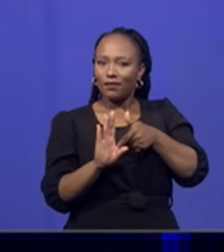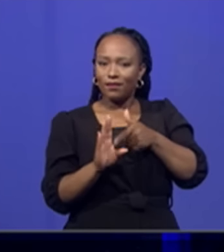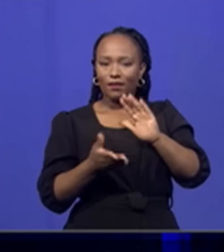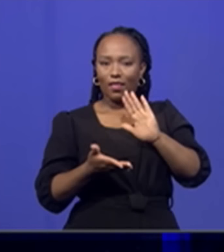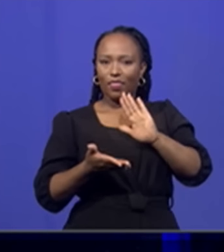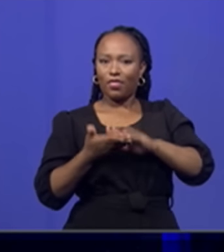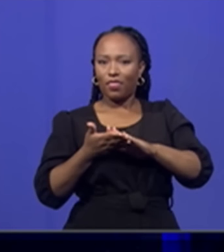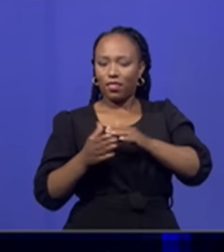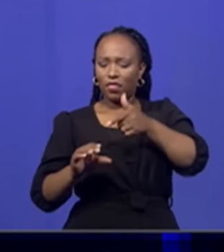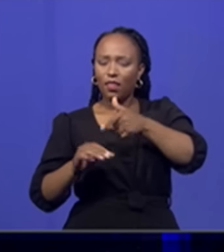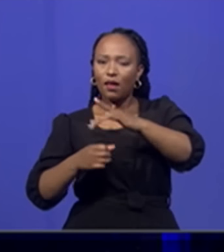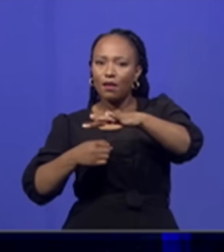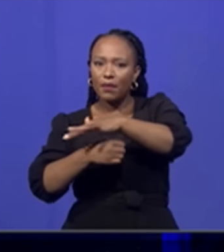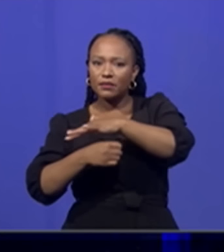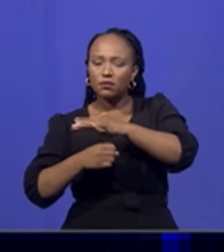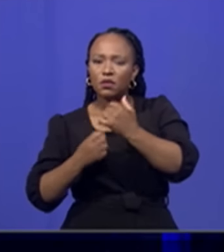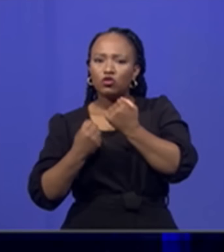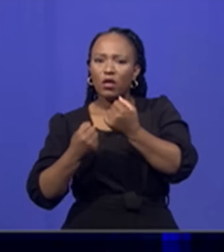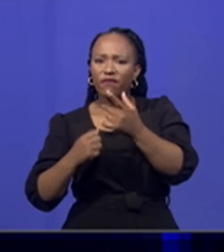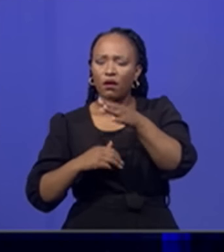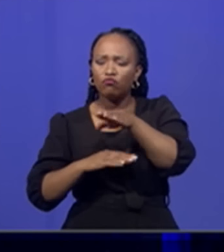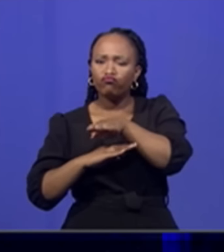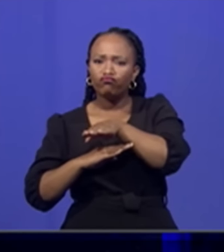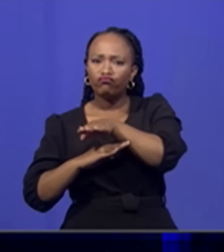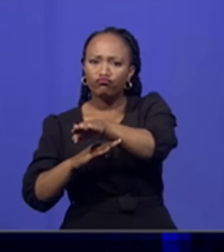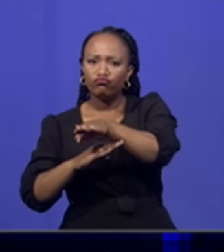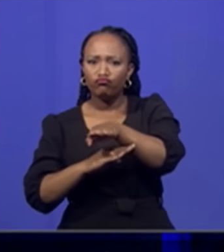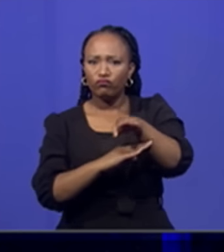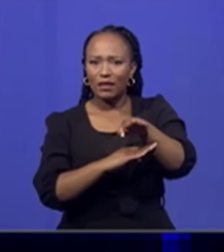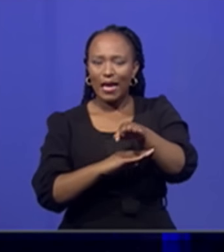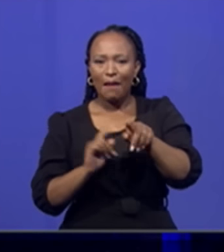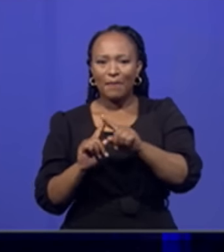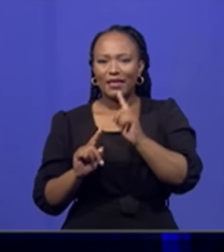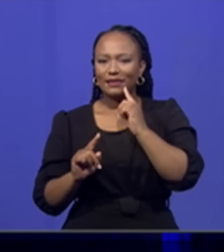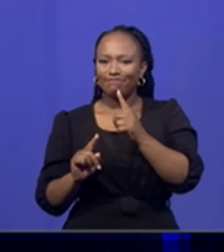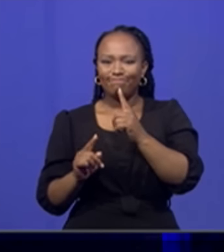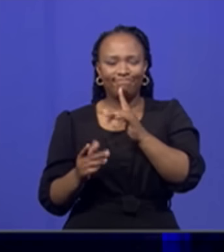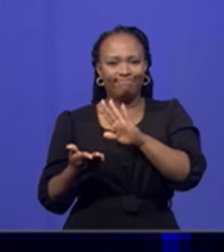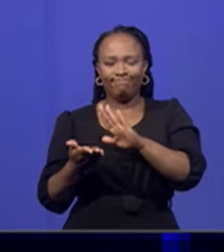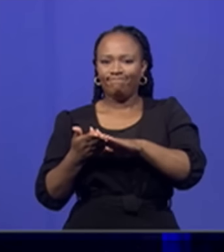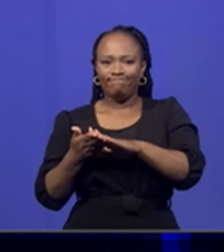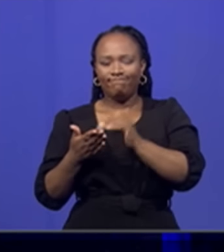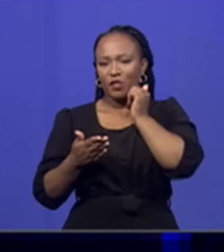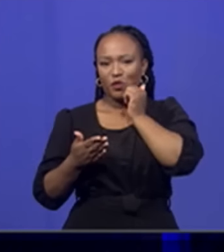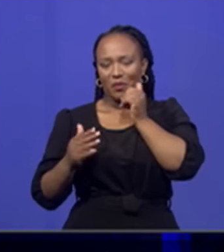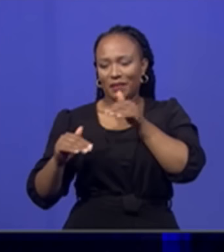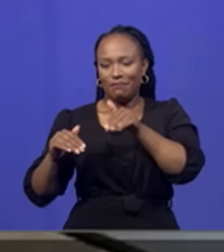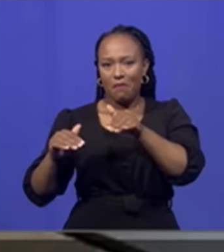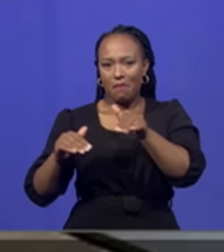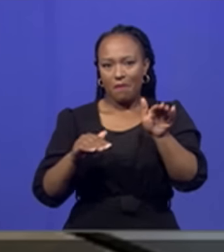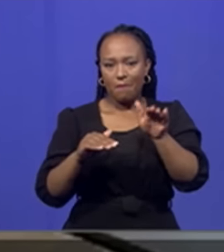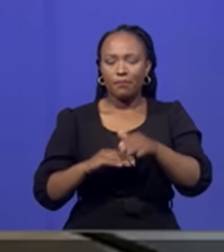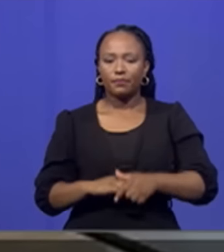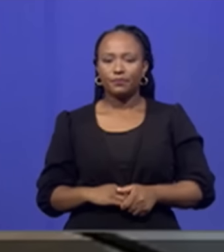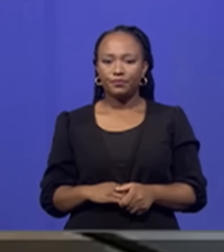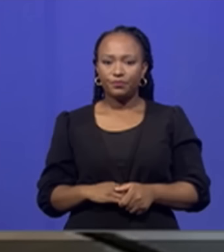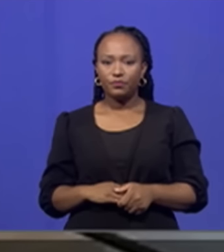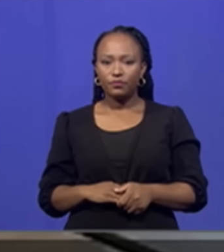mo bakganni ba neng ba reka mafura ka bongata pele ho nyollwa ditheko ka la pele kgweding ena. The South African